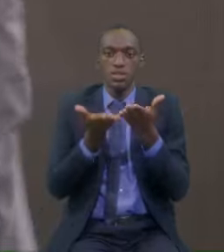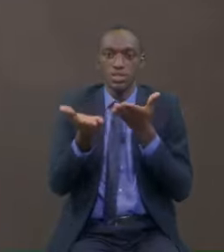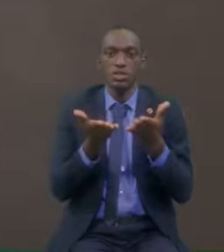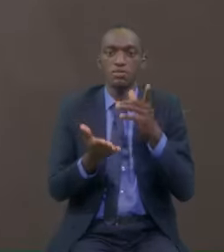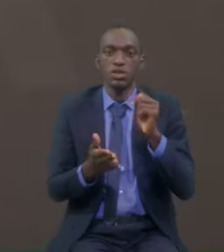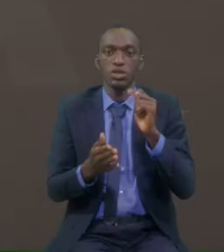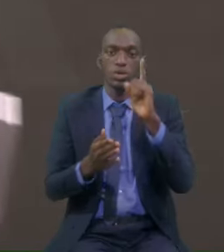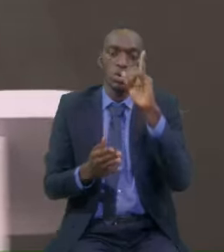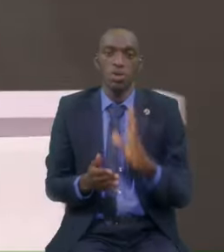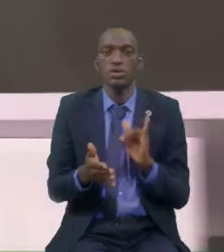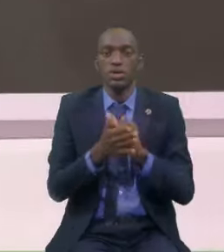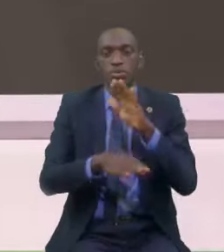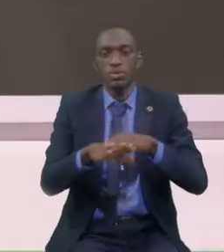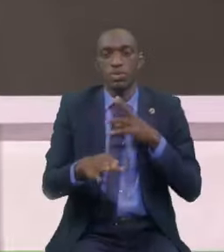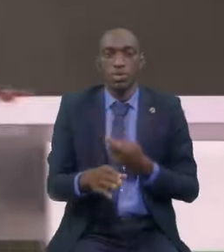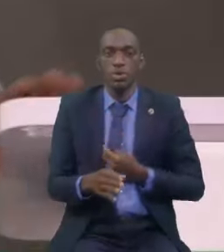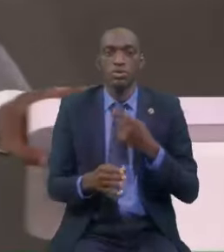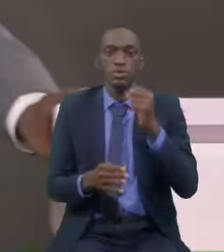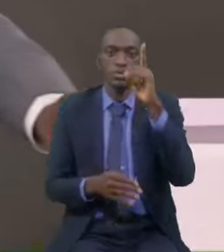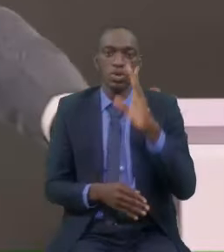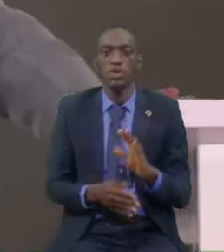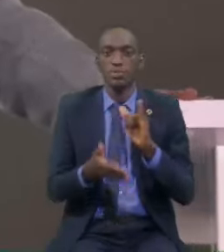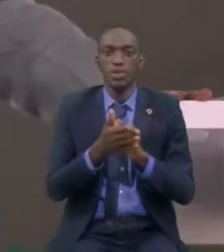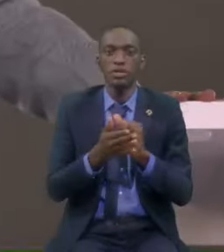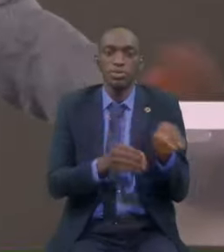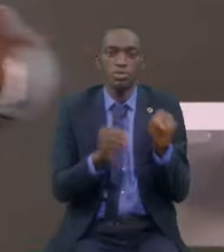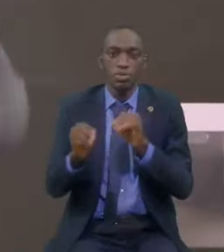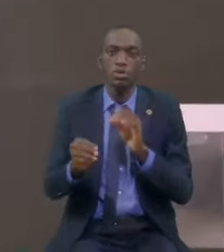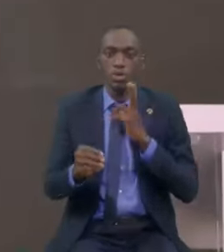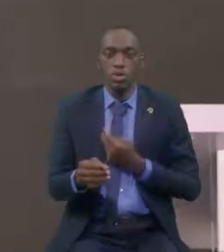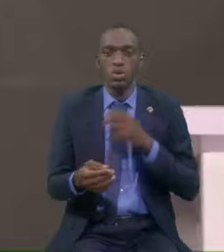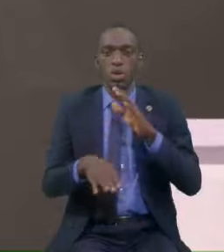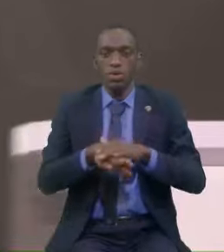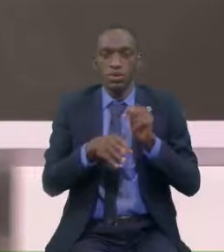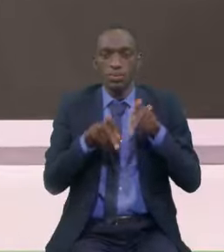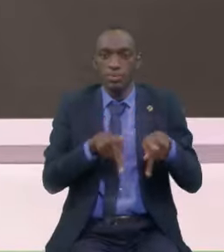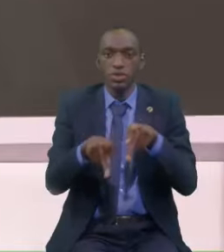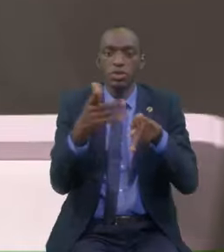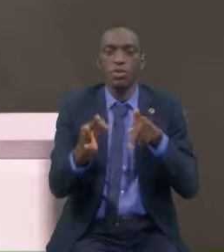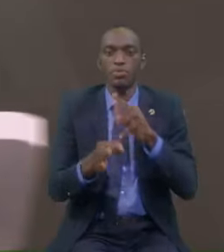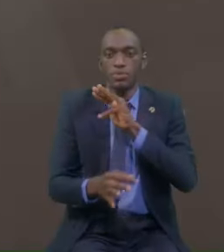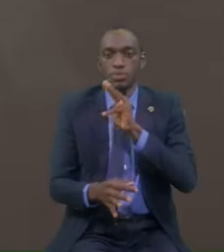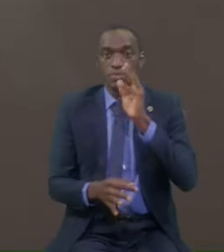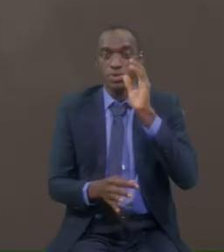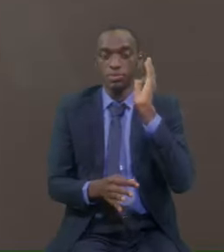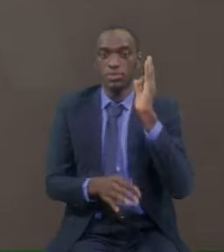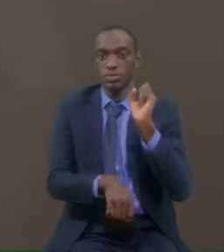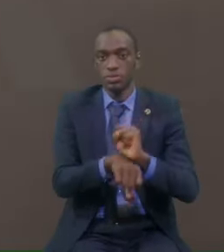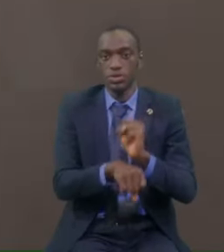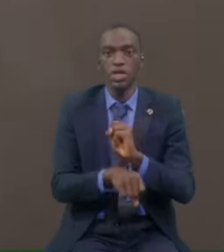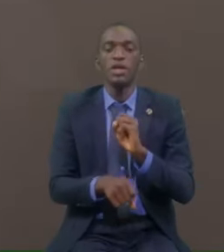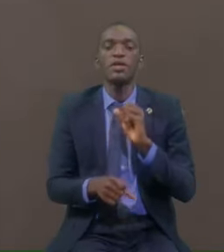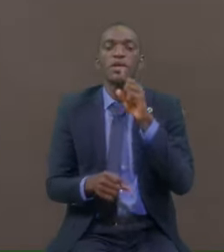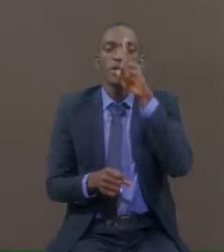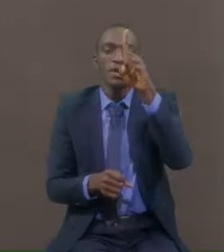us on the path of ministry, he fainted not. Look at verse 29. In verse 29,